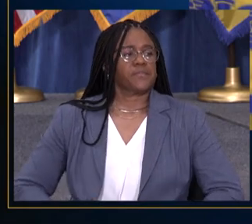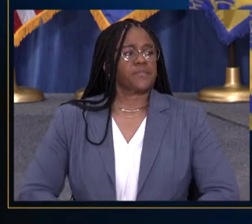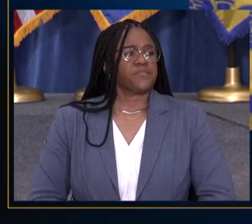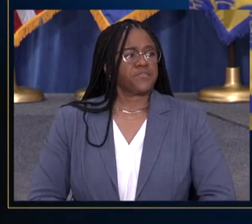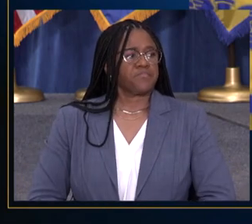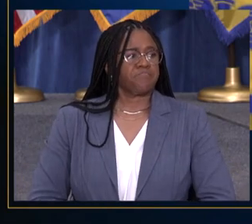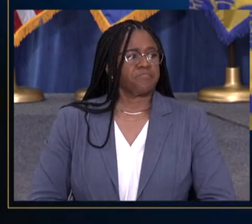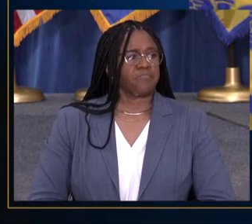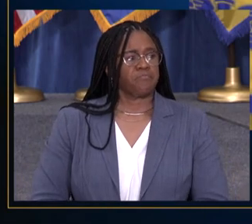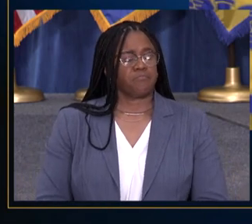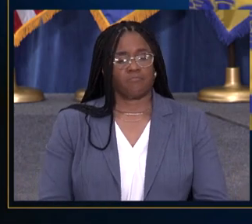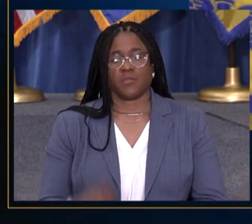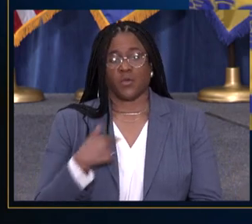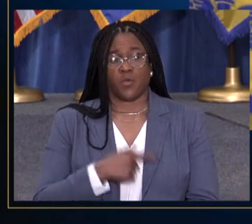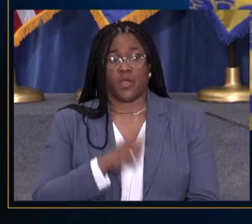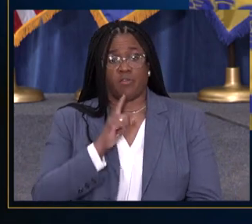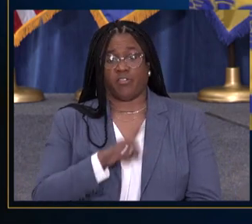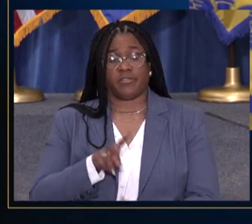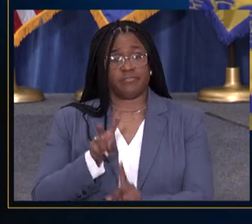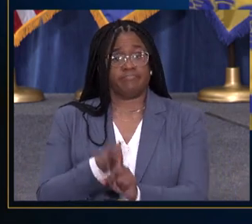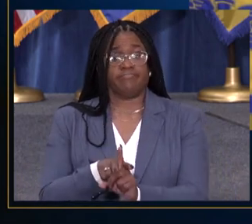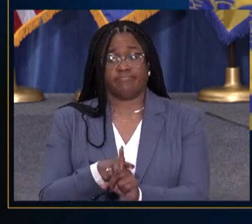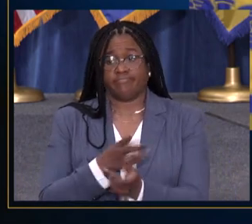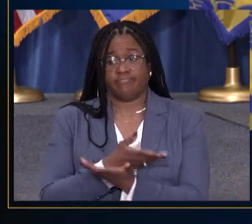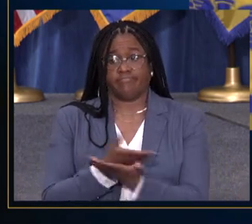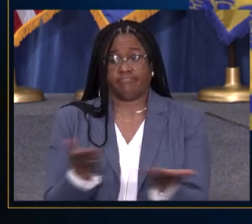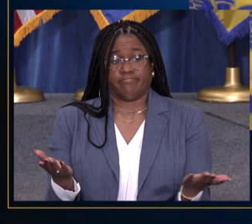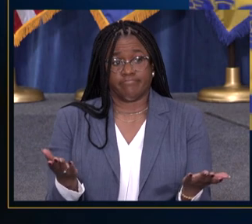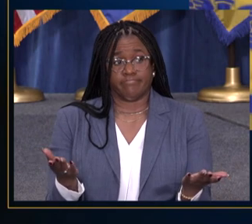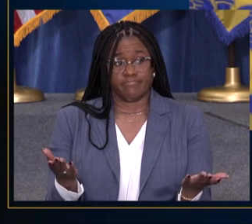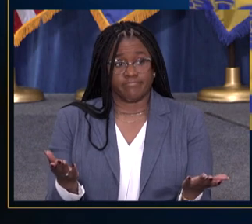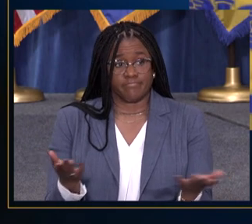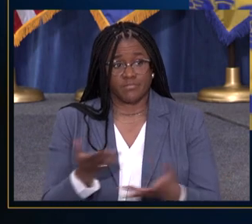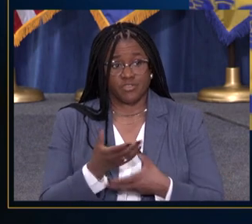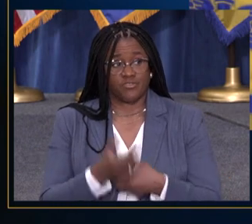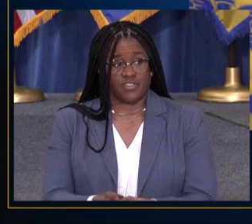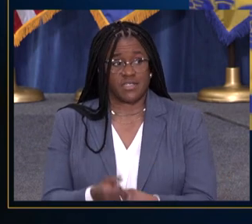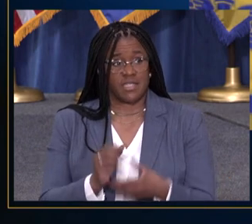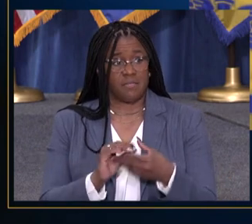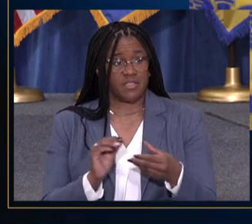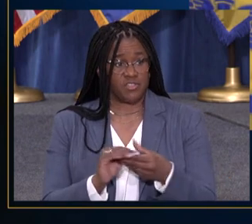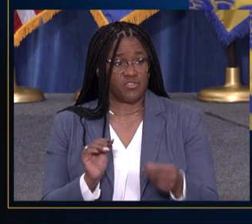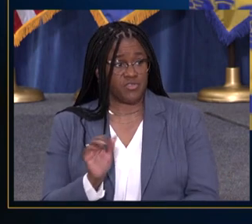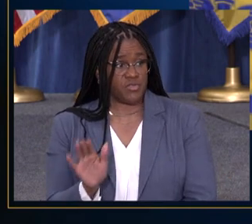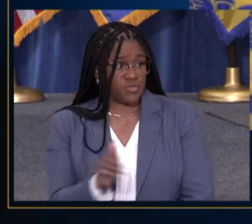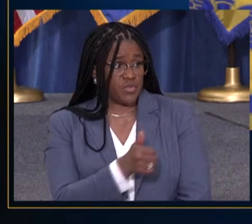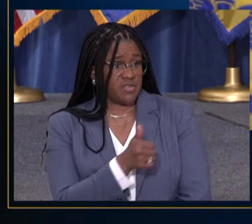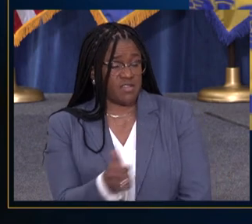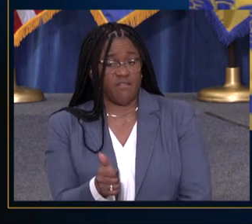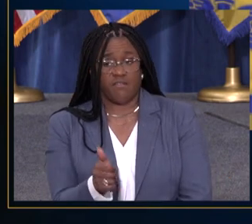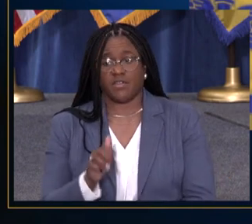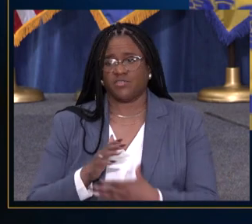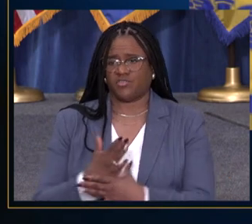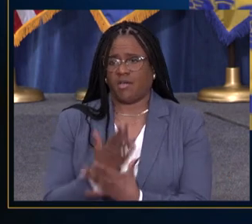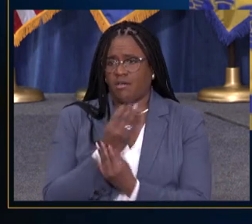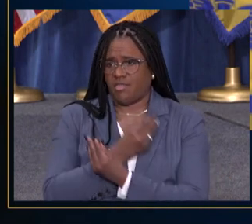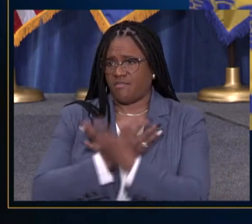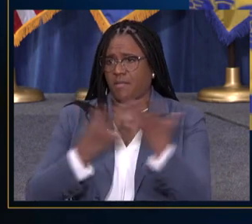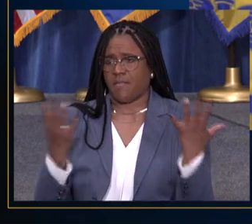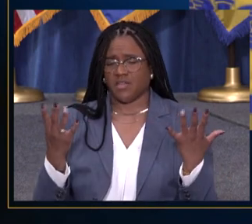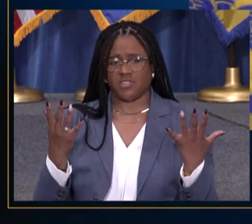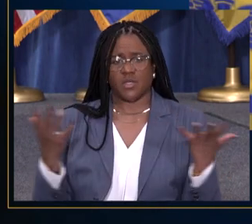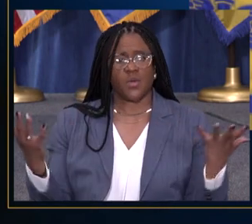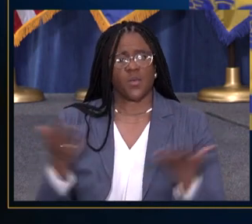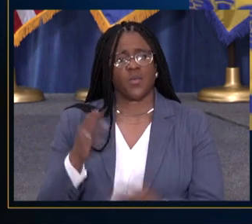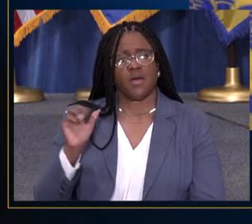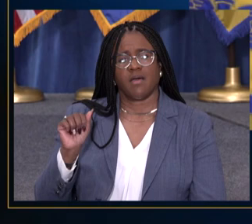We are charging you and encourage you to be trusted messengers yourselves, to share information about what